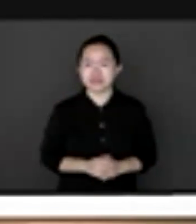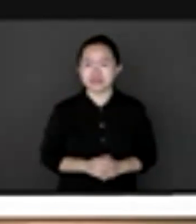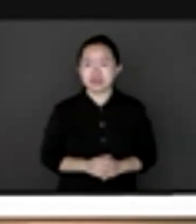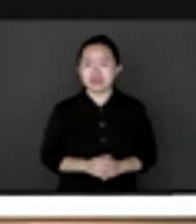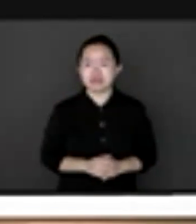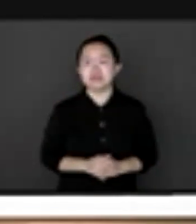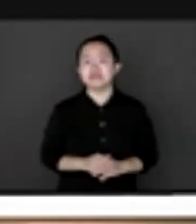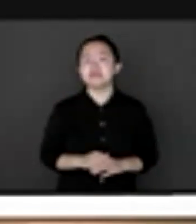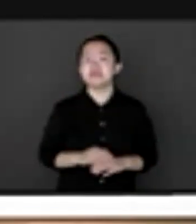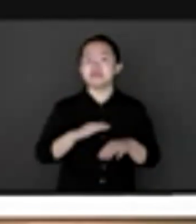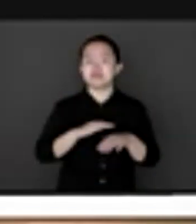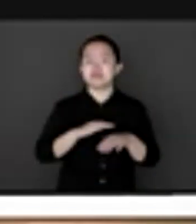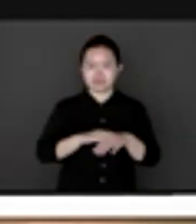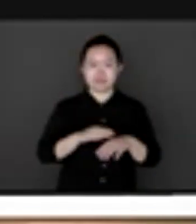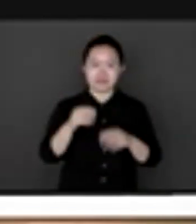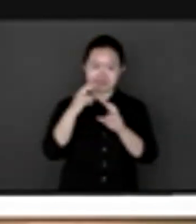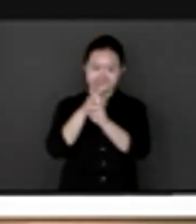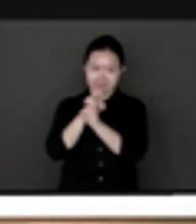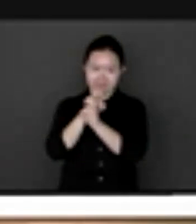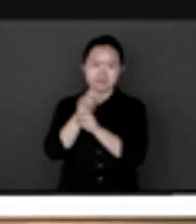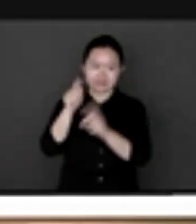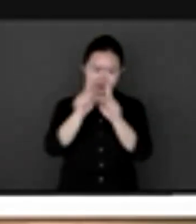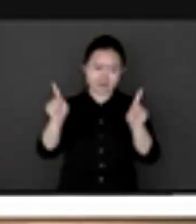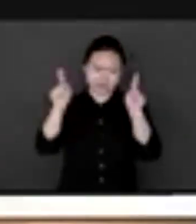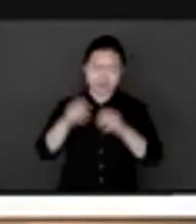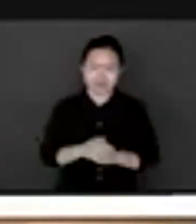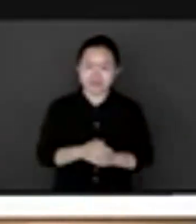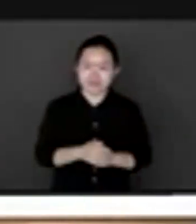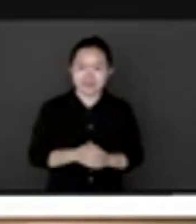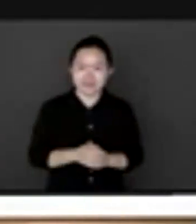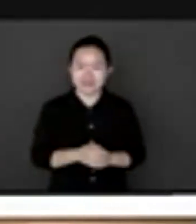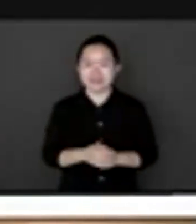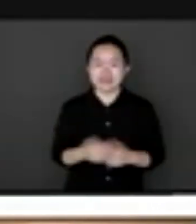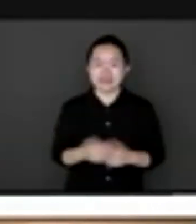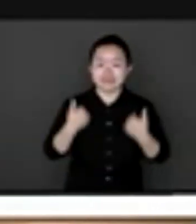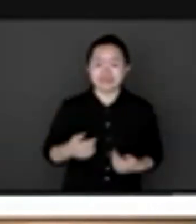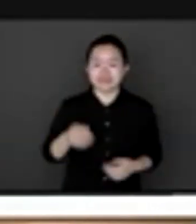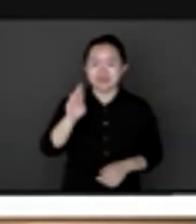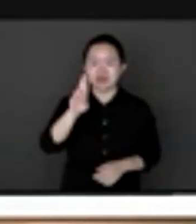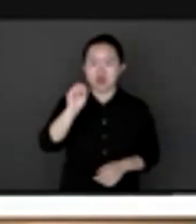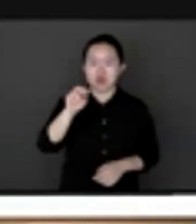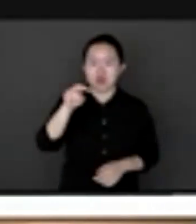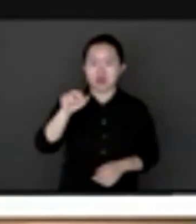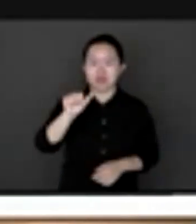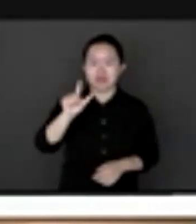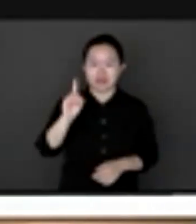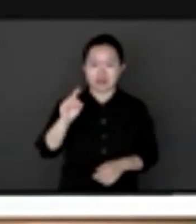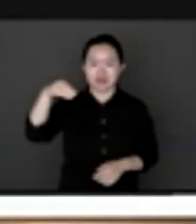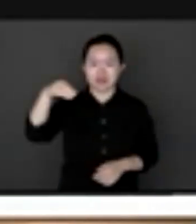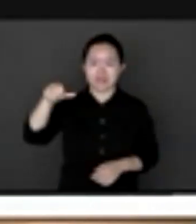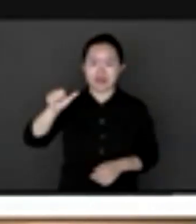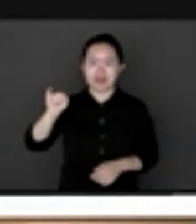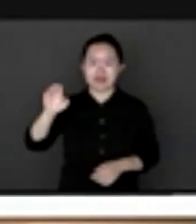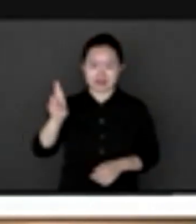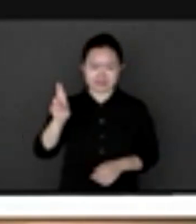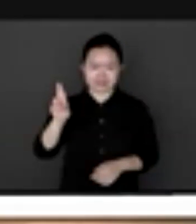Professor of Information Systems, actually at the University of Innsbruck. And I have been now for 5 years serving as the Vice Rector for Digitalization and